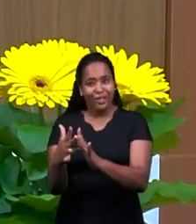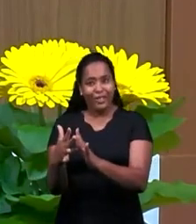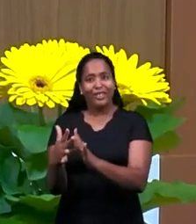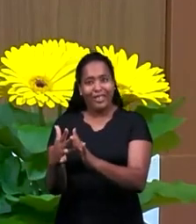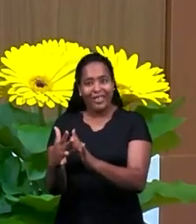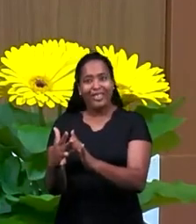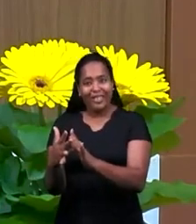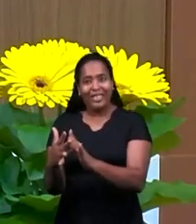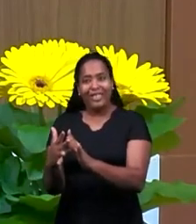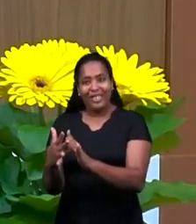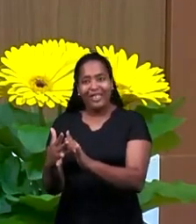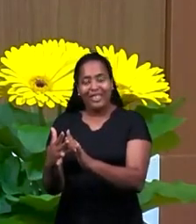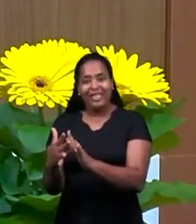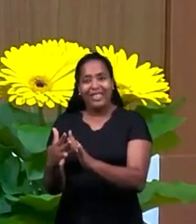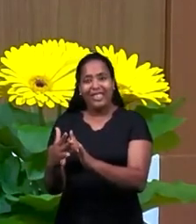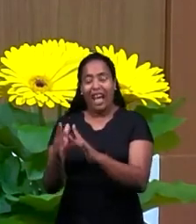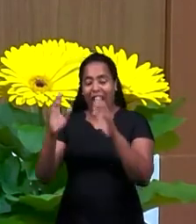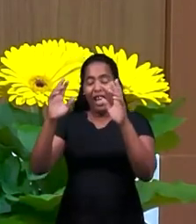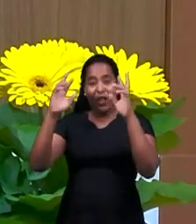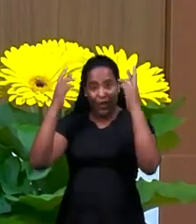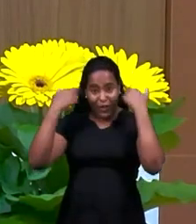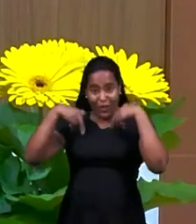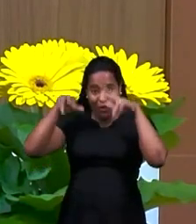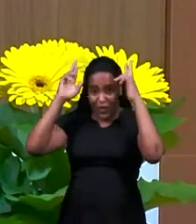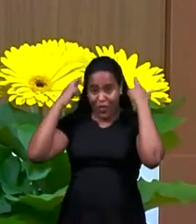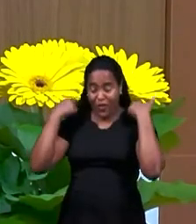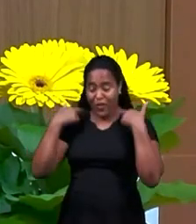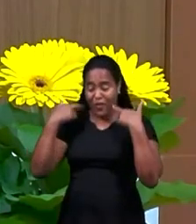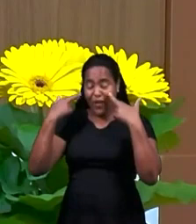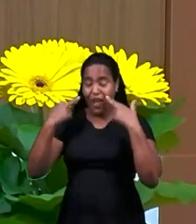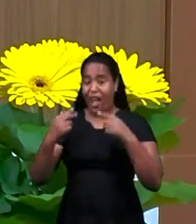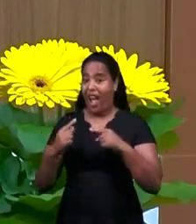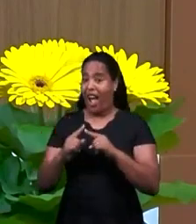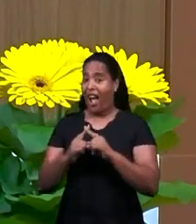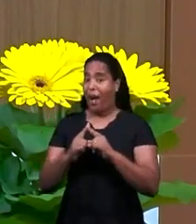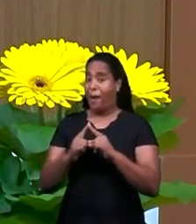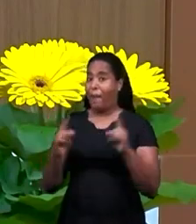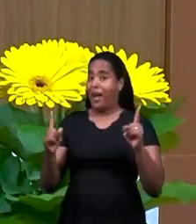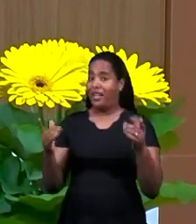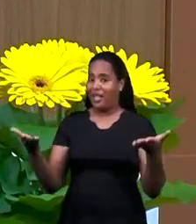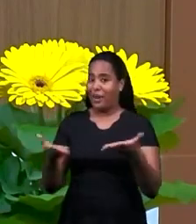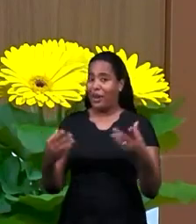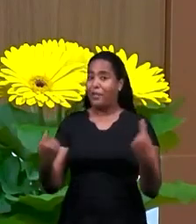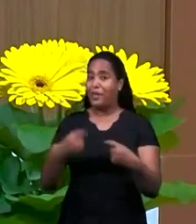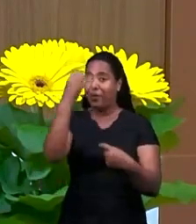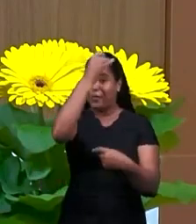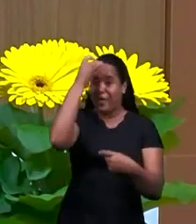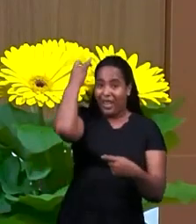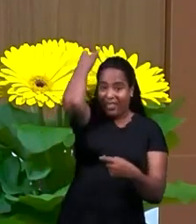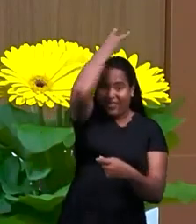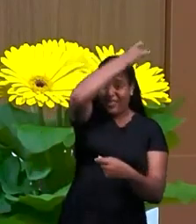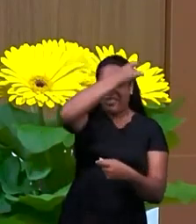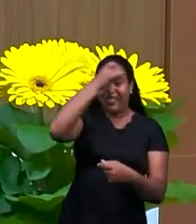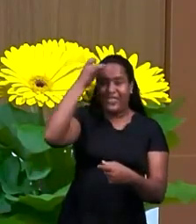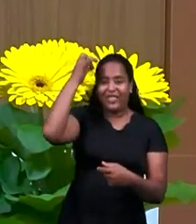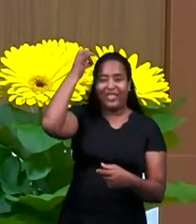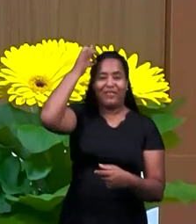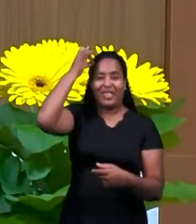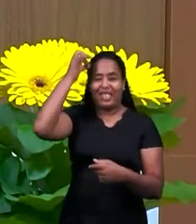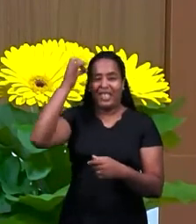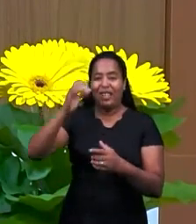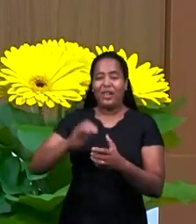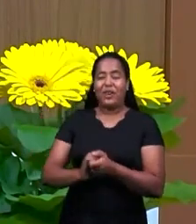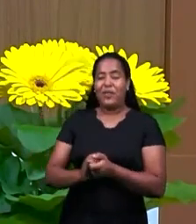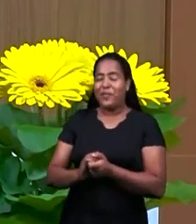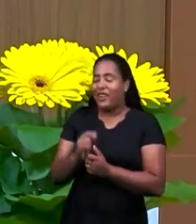longer needs the blood of the Lamb, but he needs the Holy Spirit, because now he